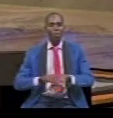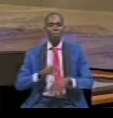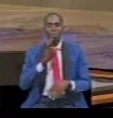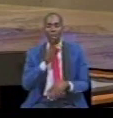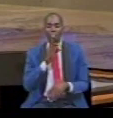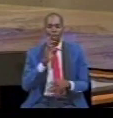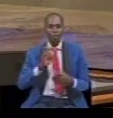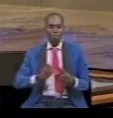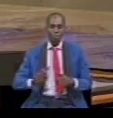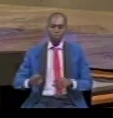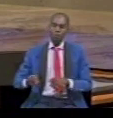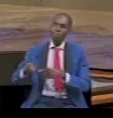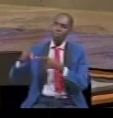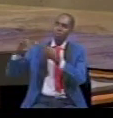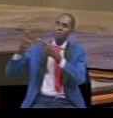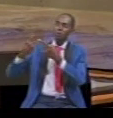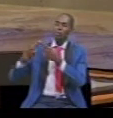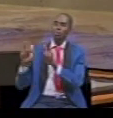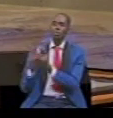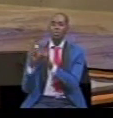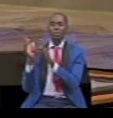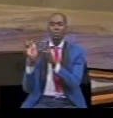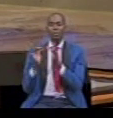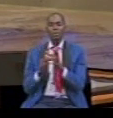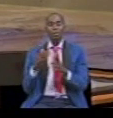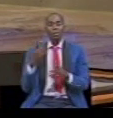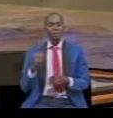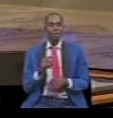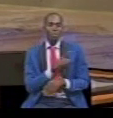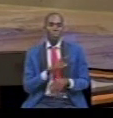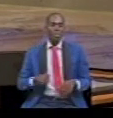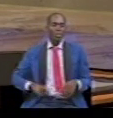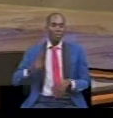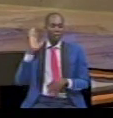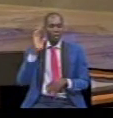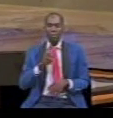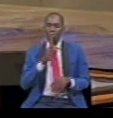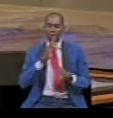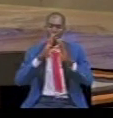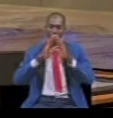Jesus. The Lord welcome your storm.